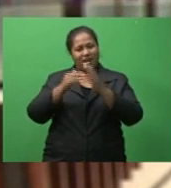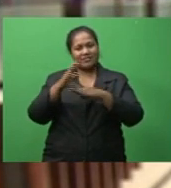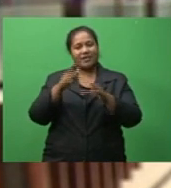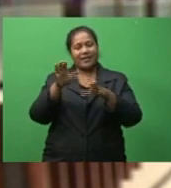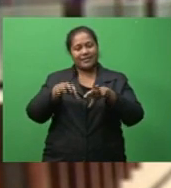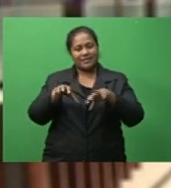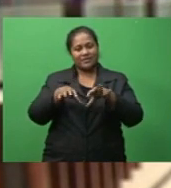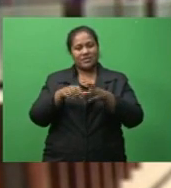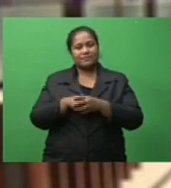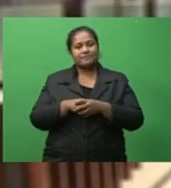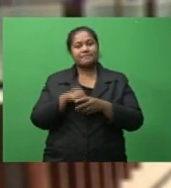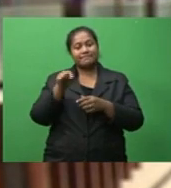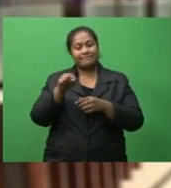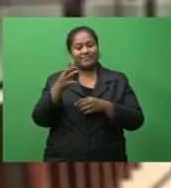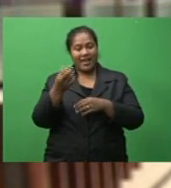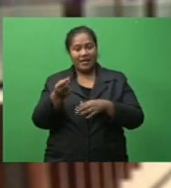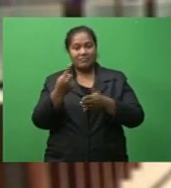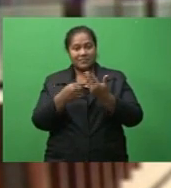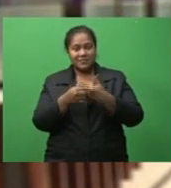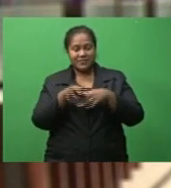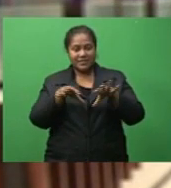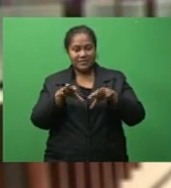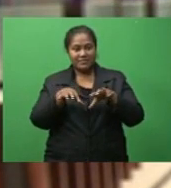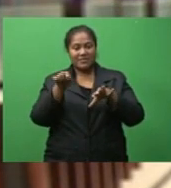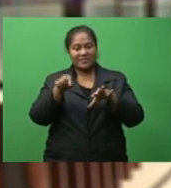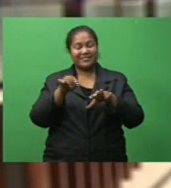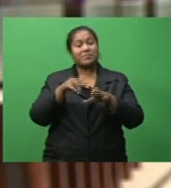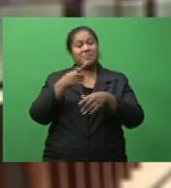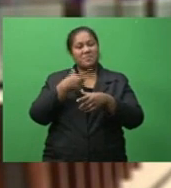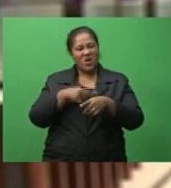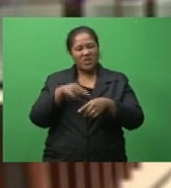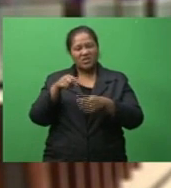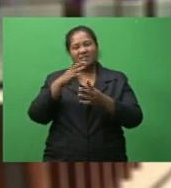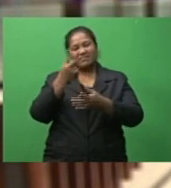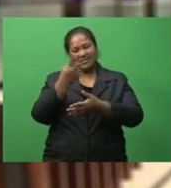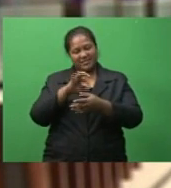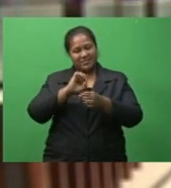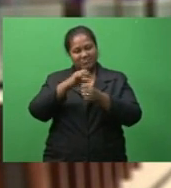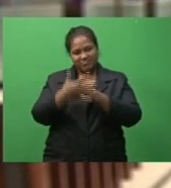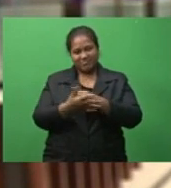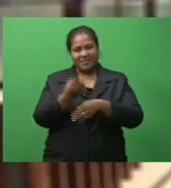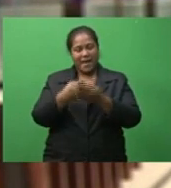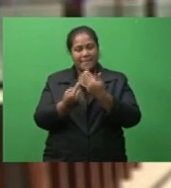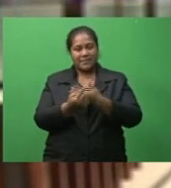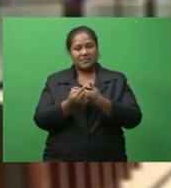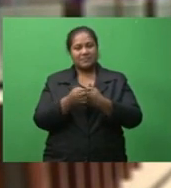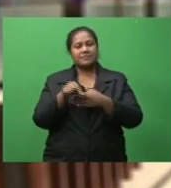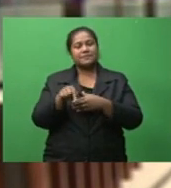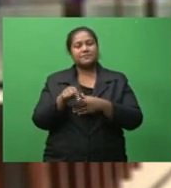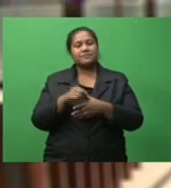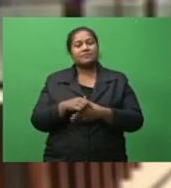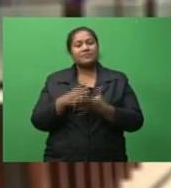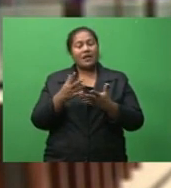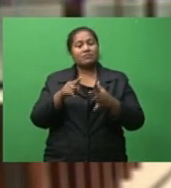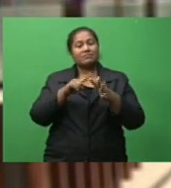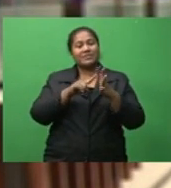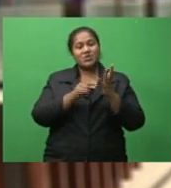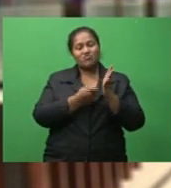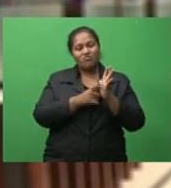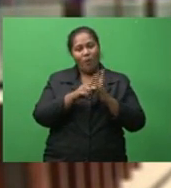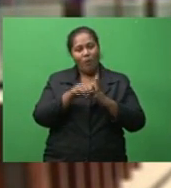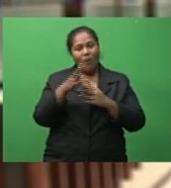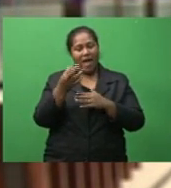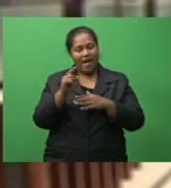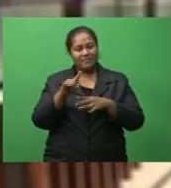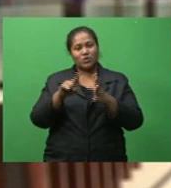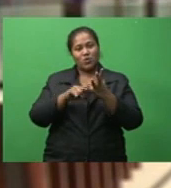This took into account activities prior to the COVID-19 nationwide restrictions. Meanwhile, the euro held on to gains against the